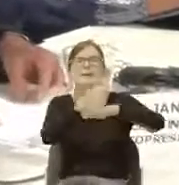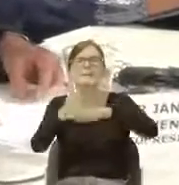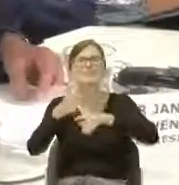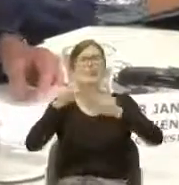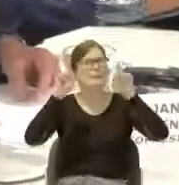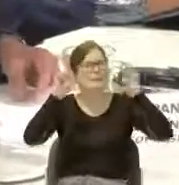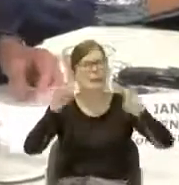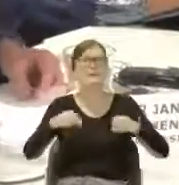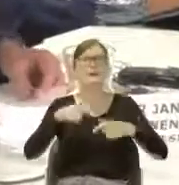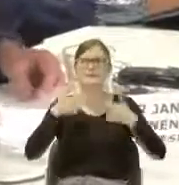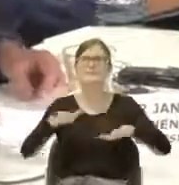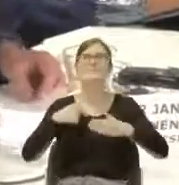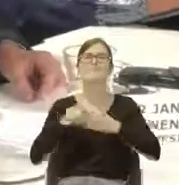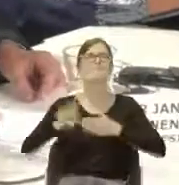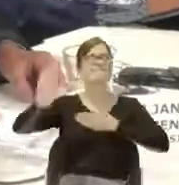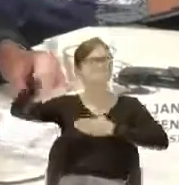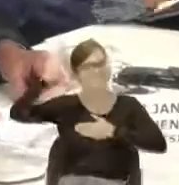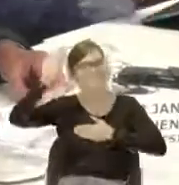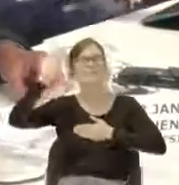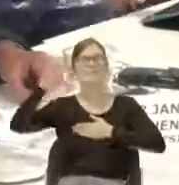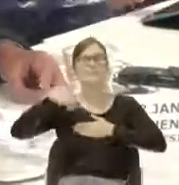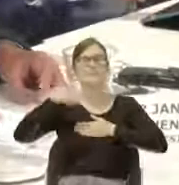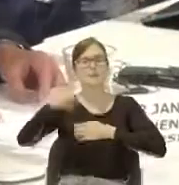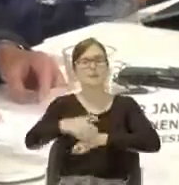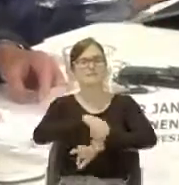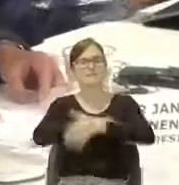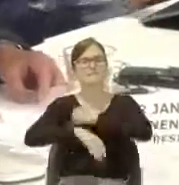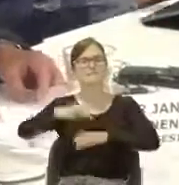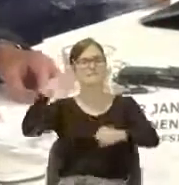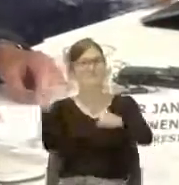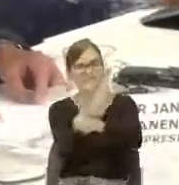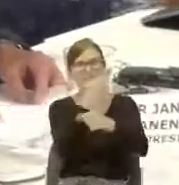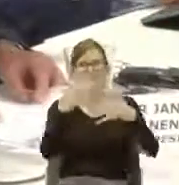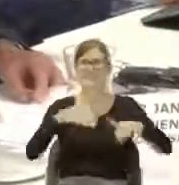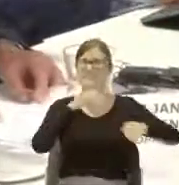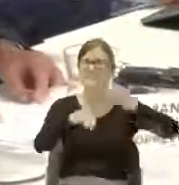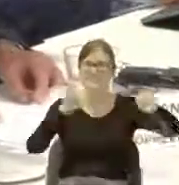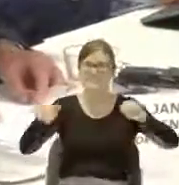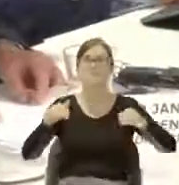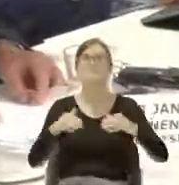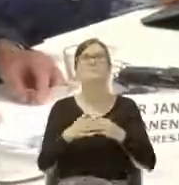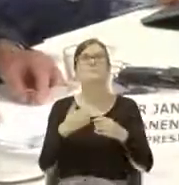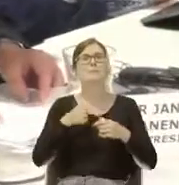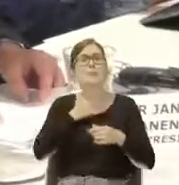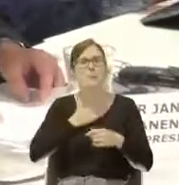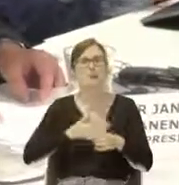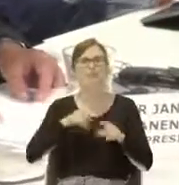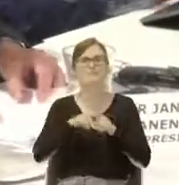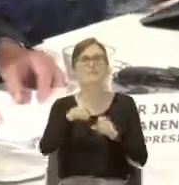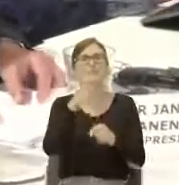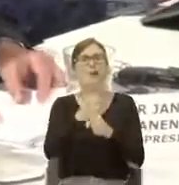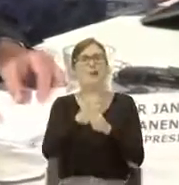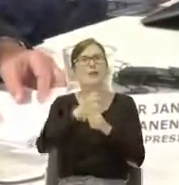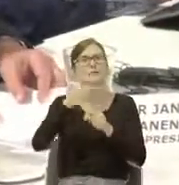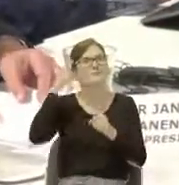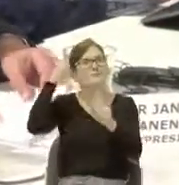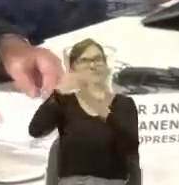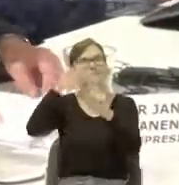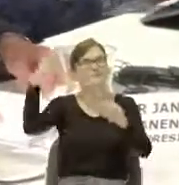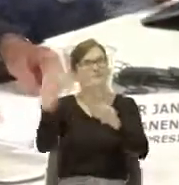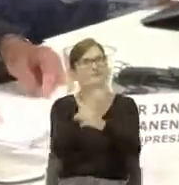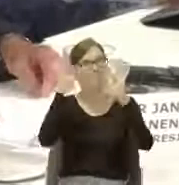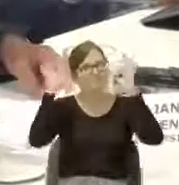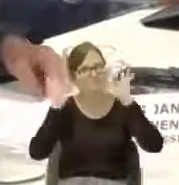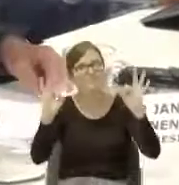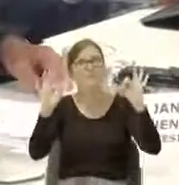is time to remember that we want an effective implementation of the new urban agenda to achieve the world we